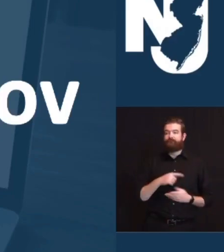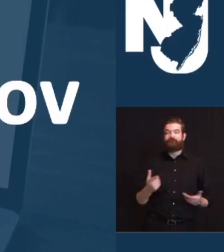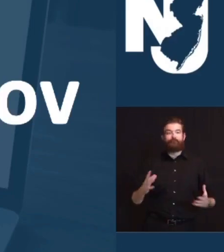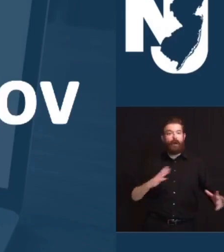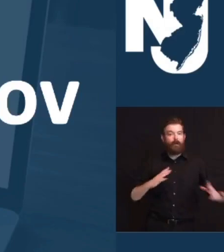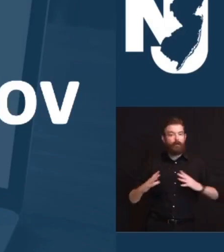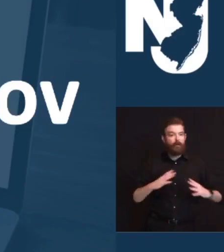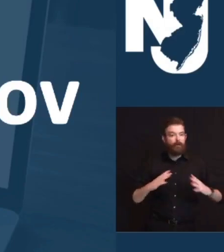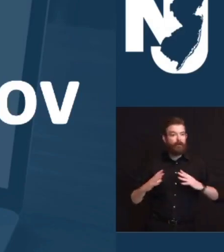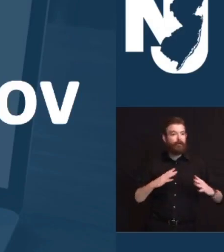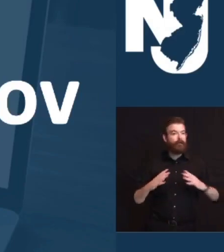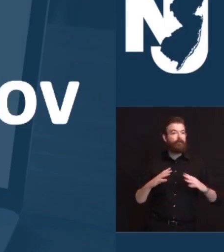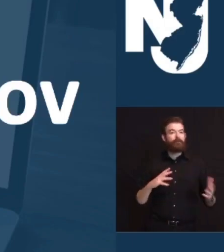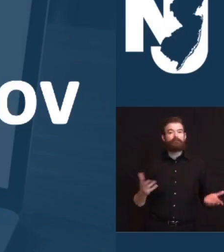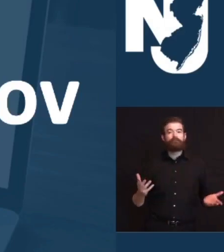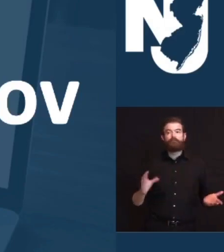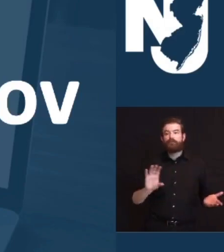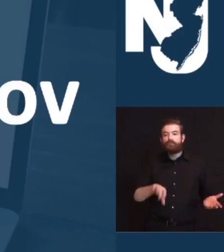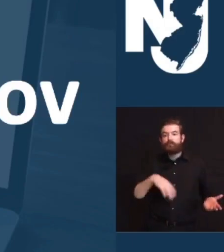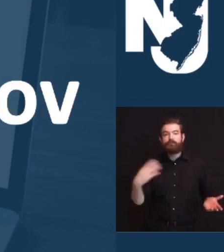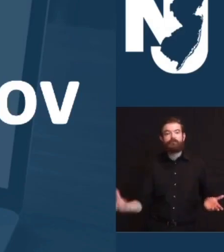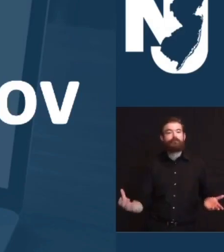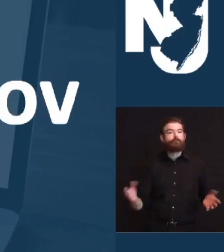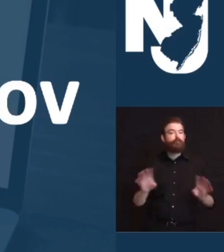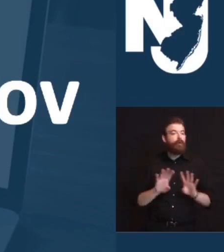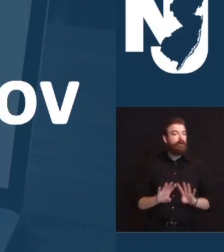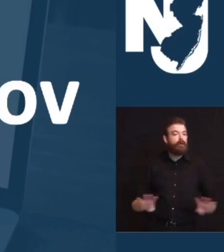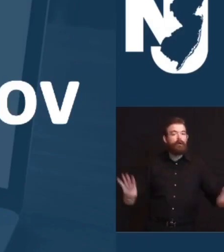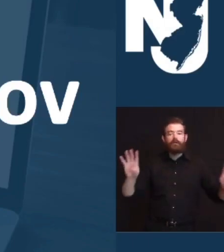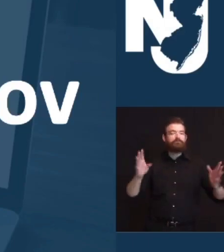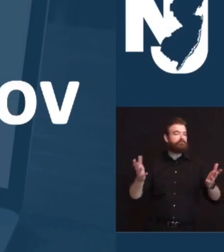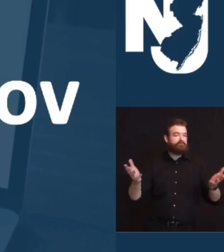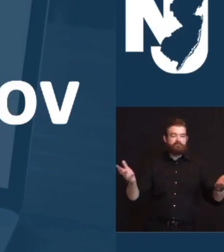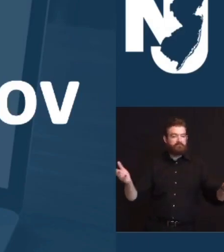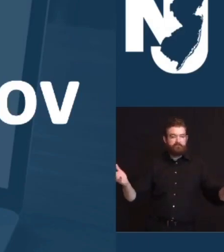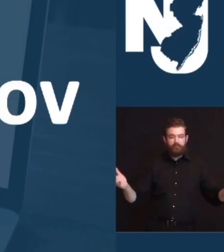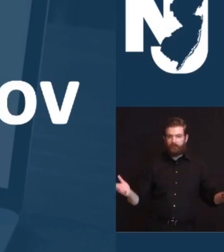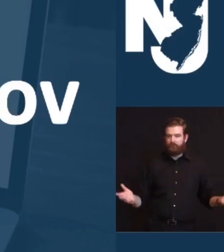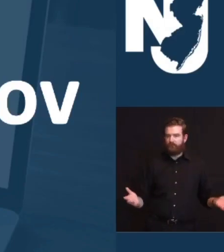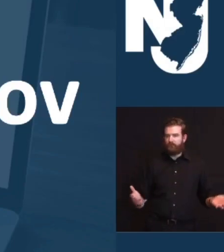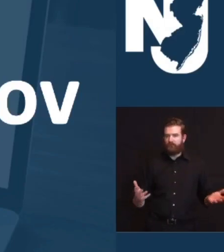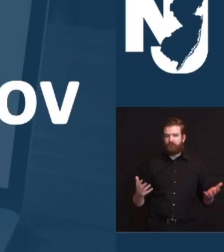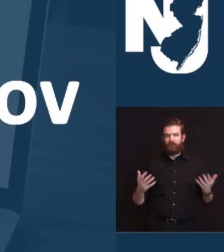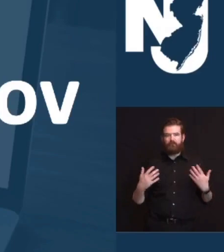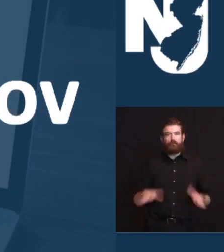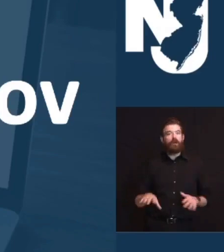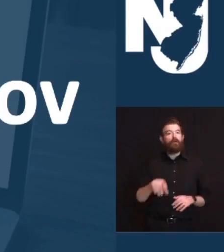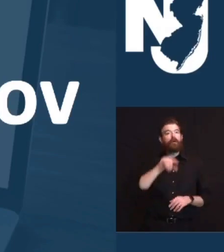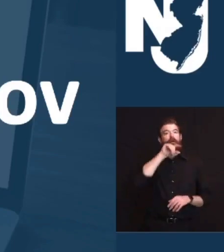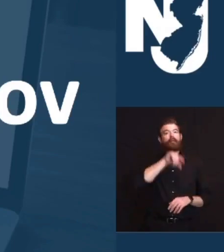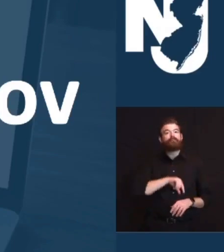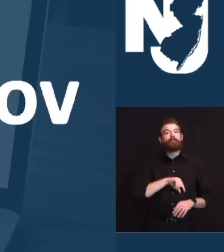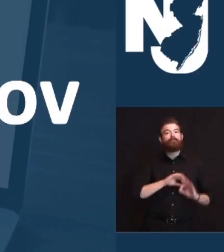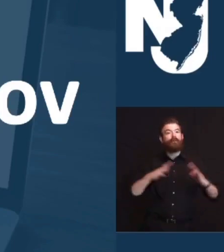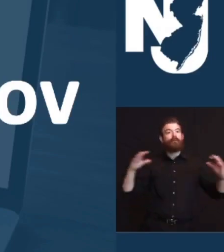We do not want a Thanksgiving dinner to turn tragic because someone unwittingly exposed a large